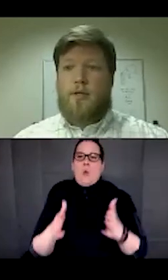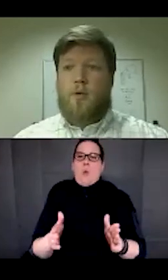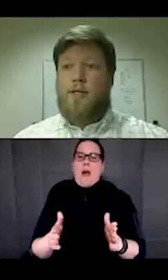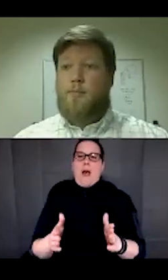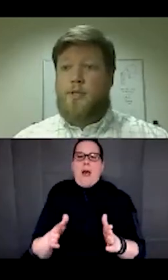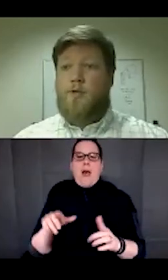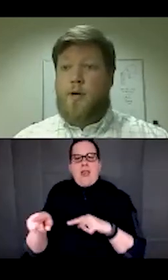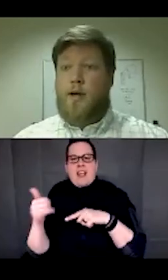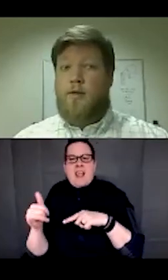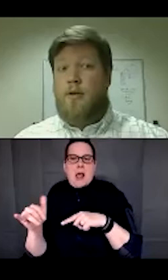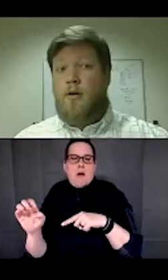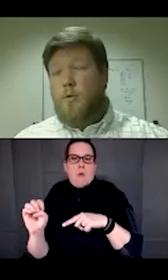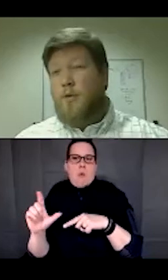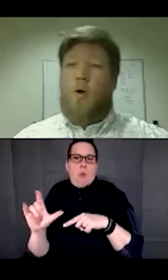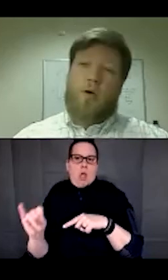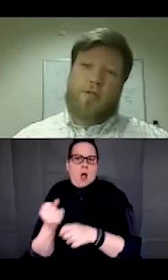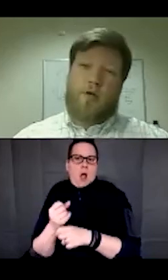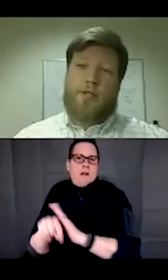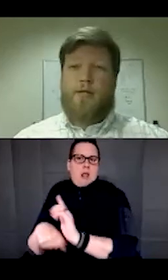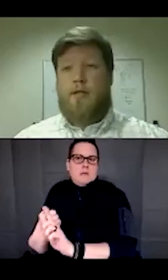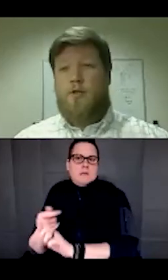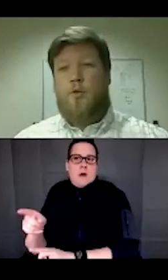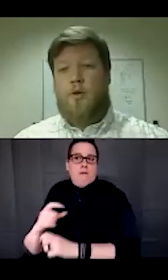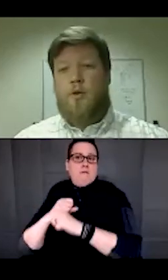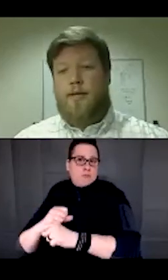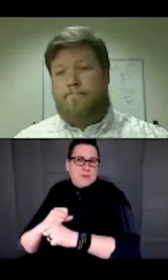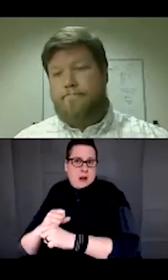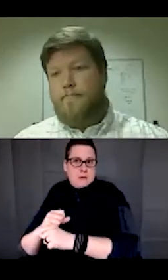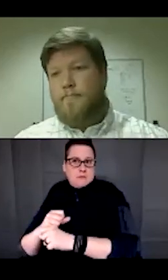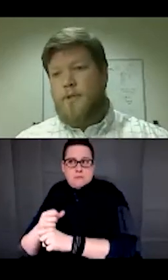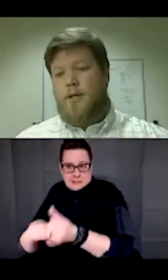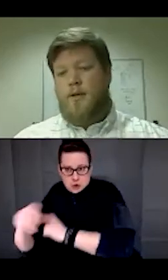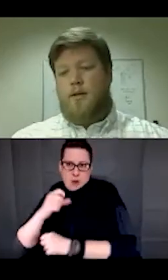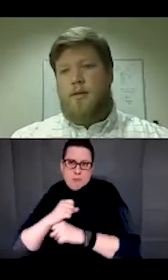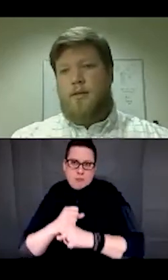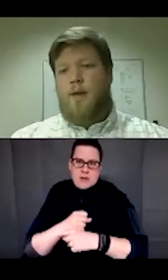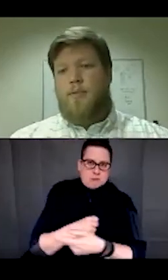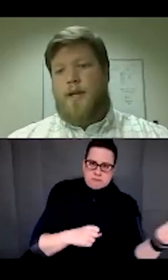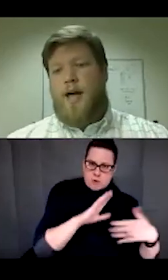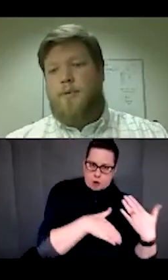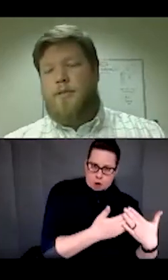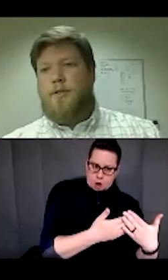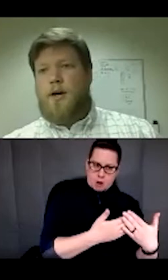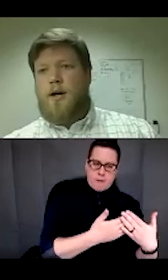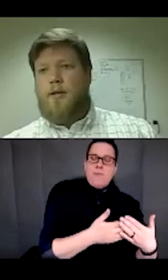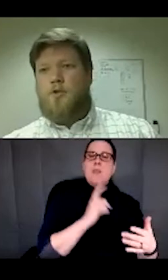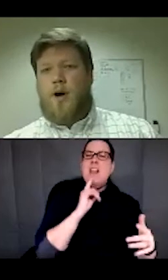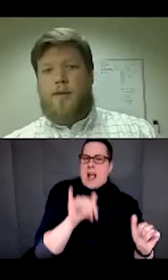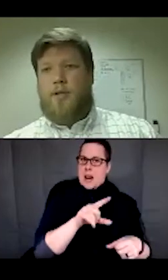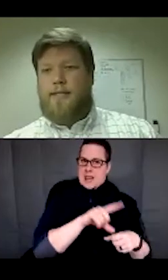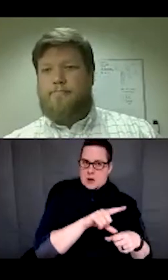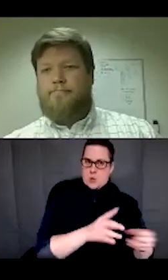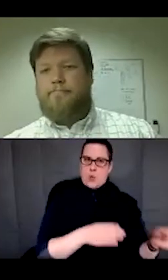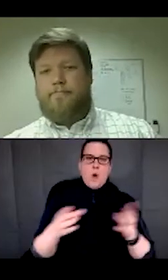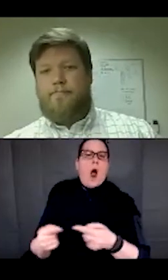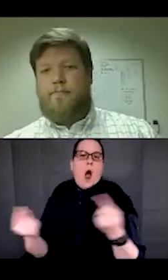E. coli to protect one another without also protecting control E. coli. The opposite happens on a dry